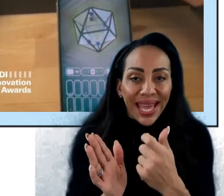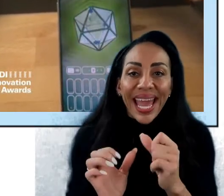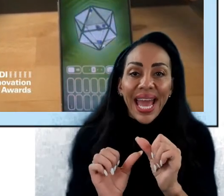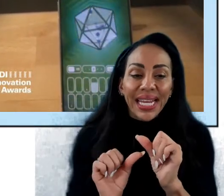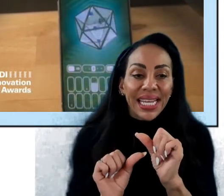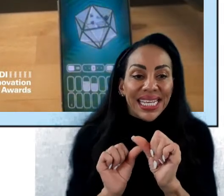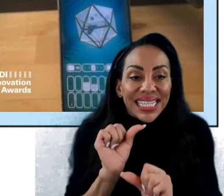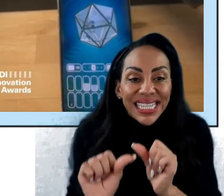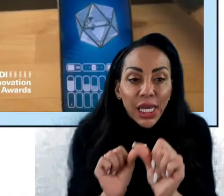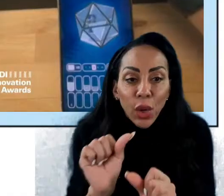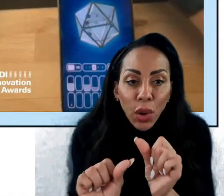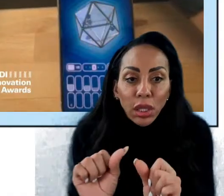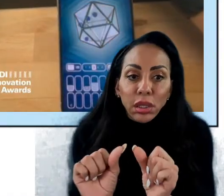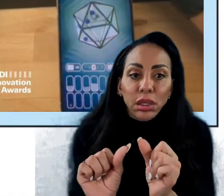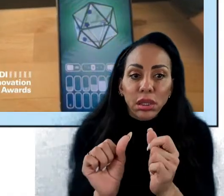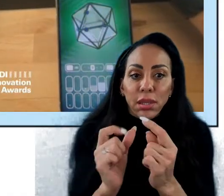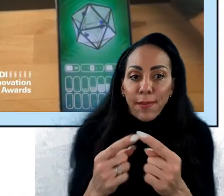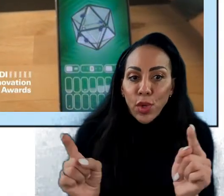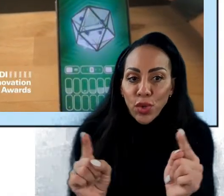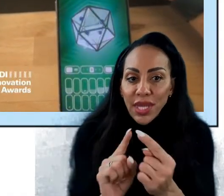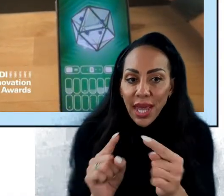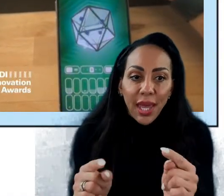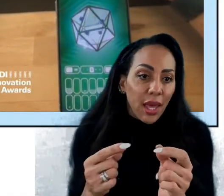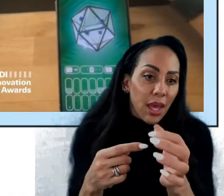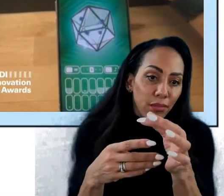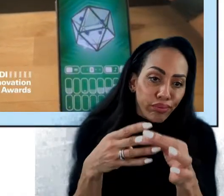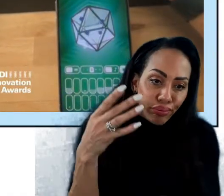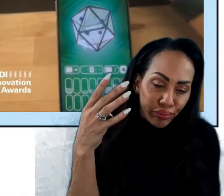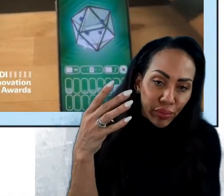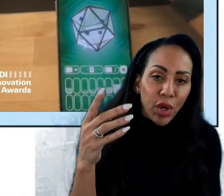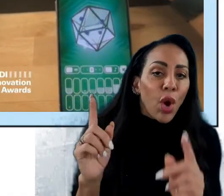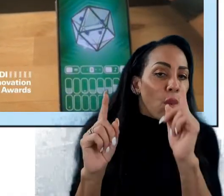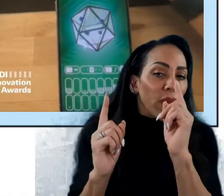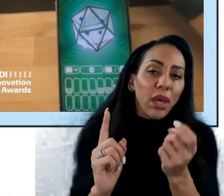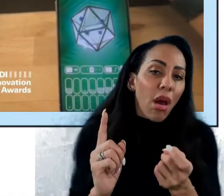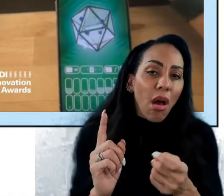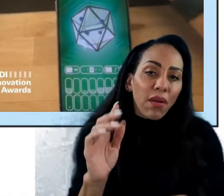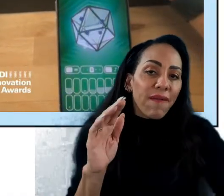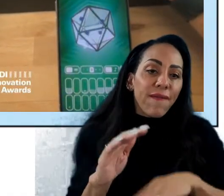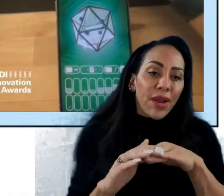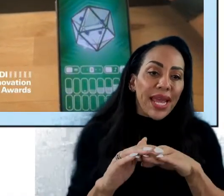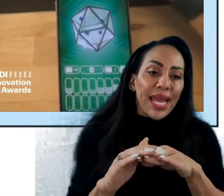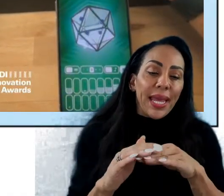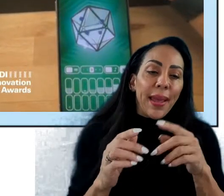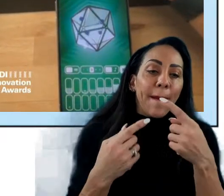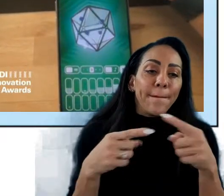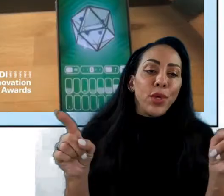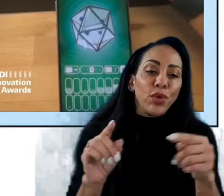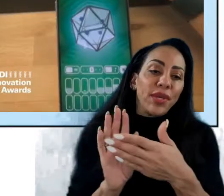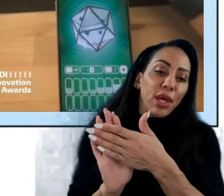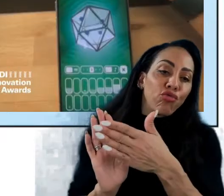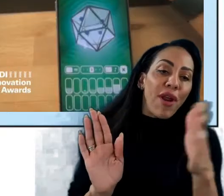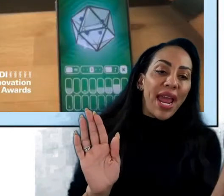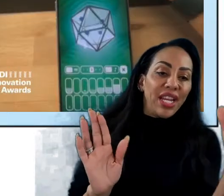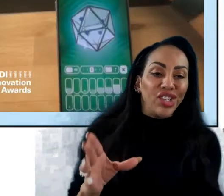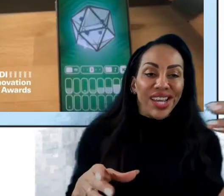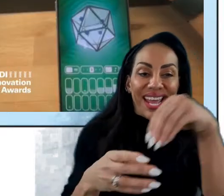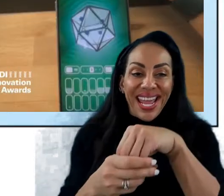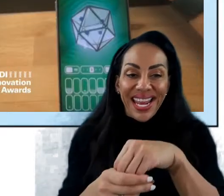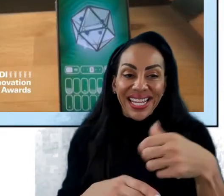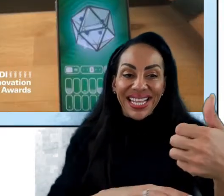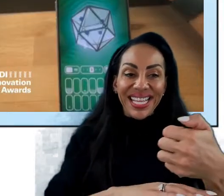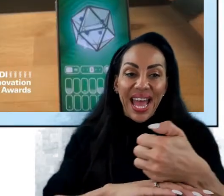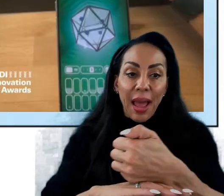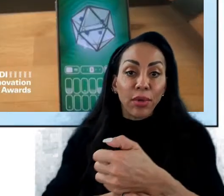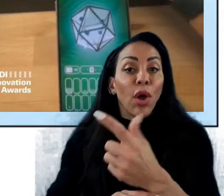We couldn't possibly fill up the app with all the sounds that we would ever want, but with MIDI, there's a way to access endless sounds